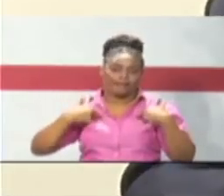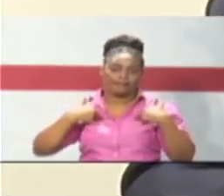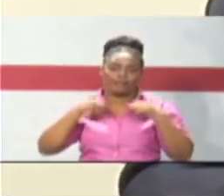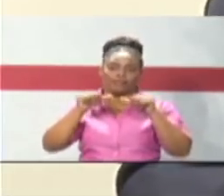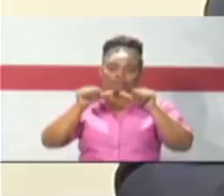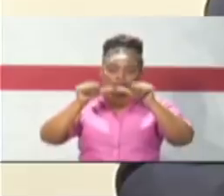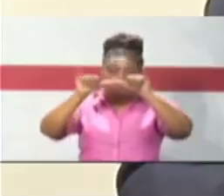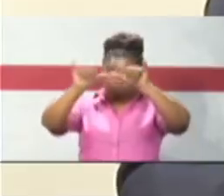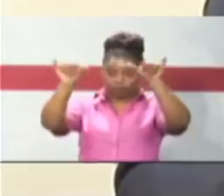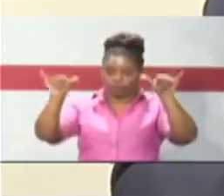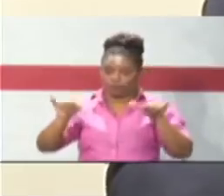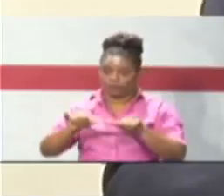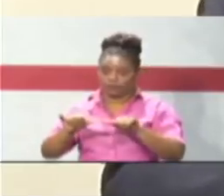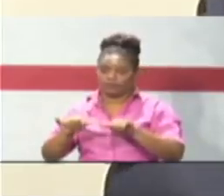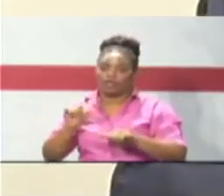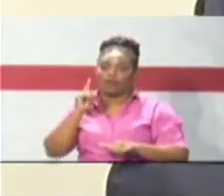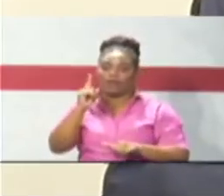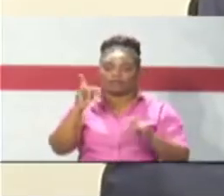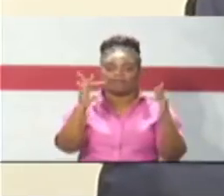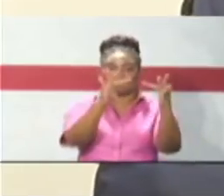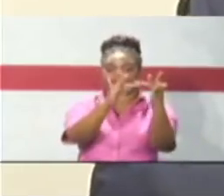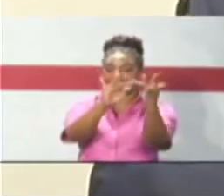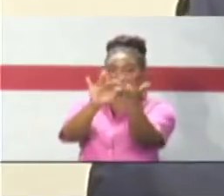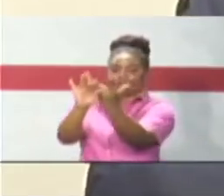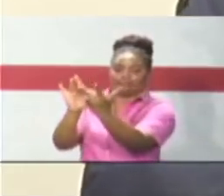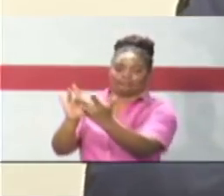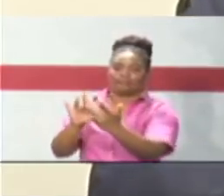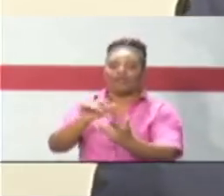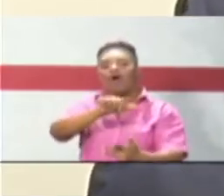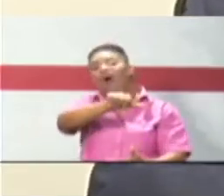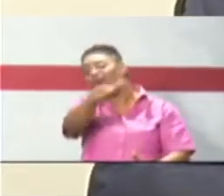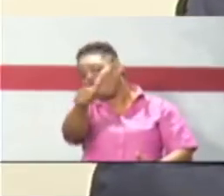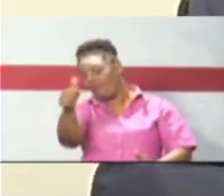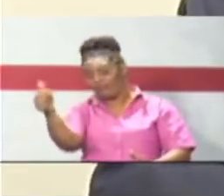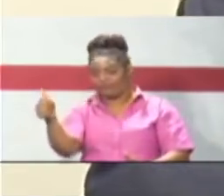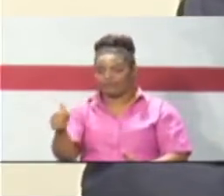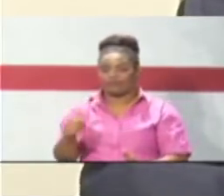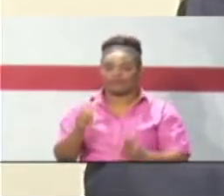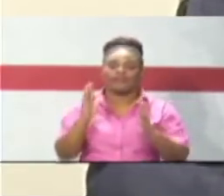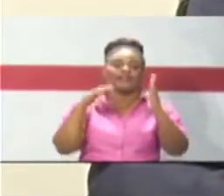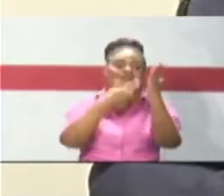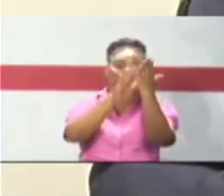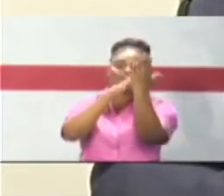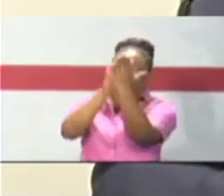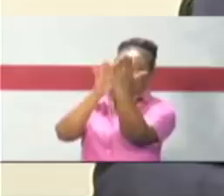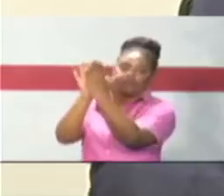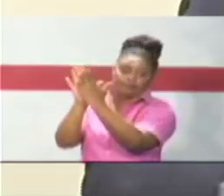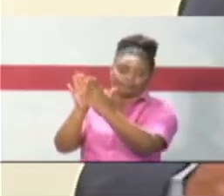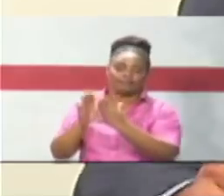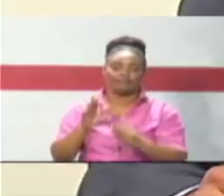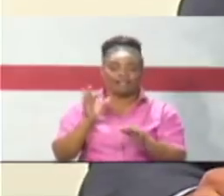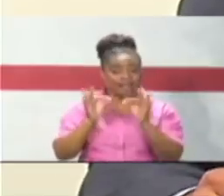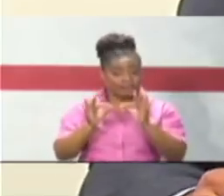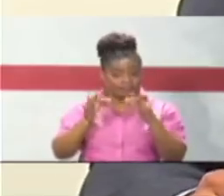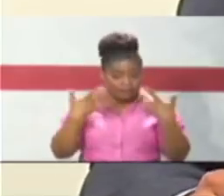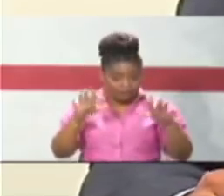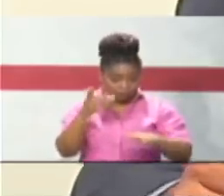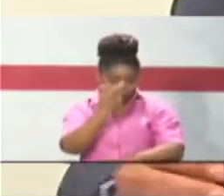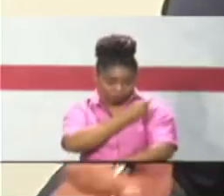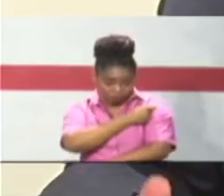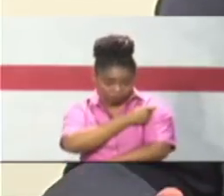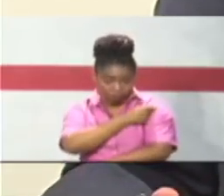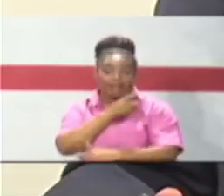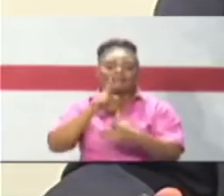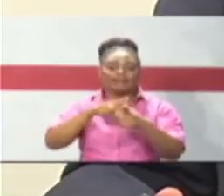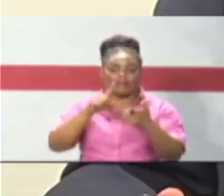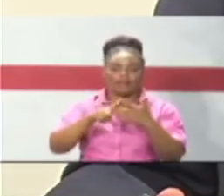stream and the physical stream. The physical stream are for those who are vaccinated, and the virtual stream are for